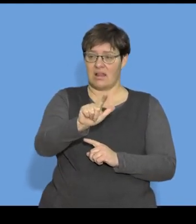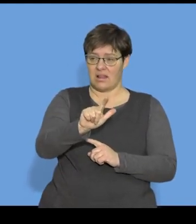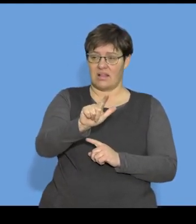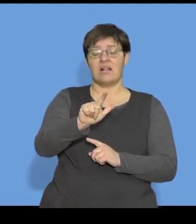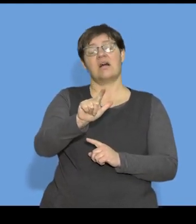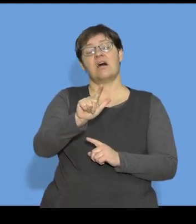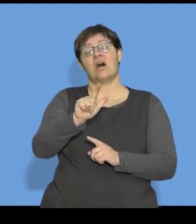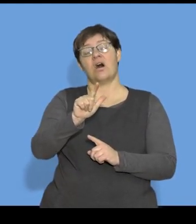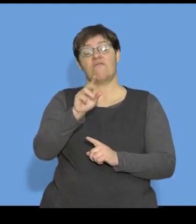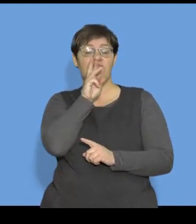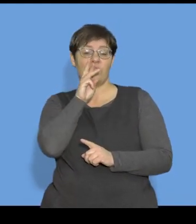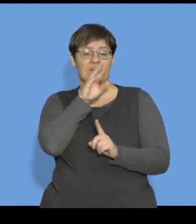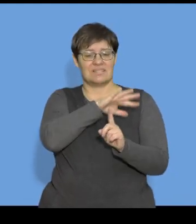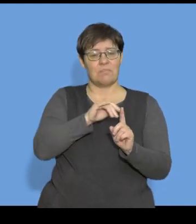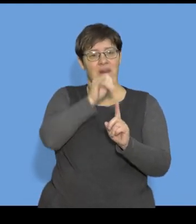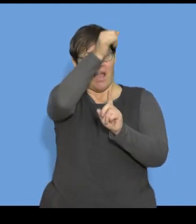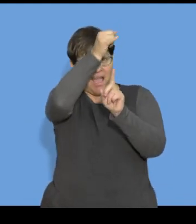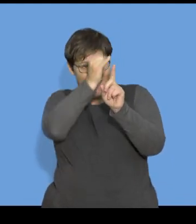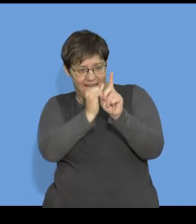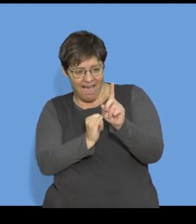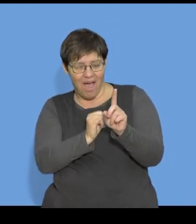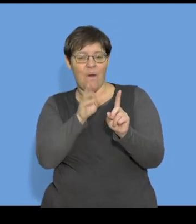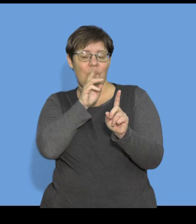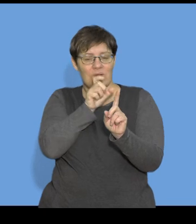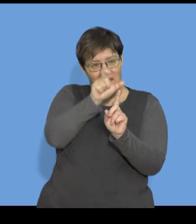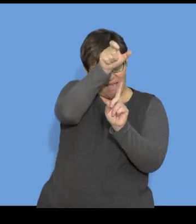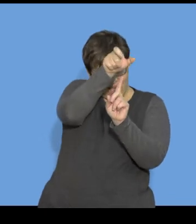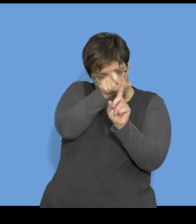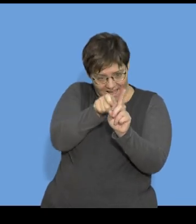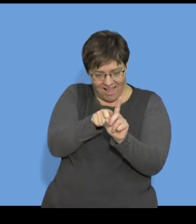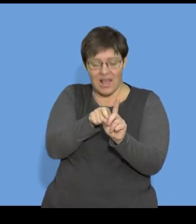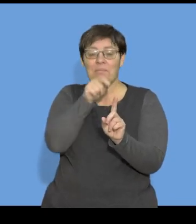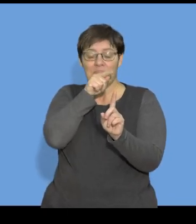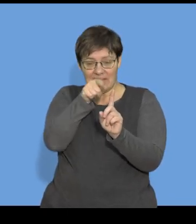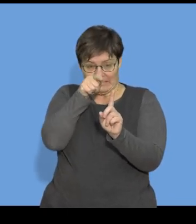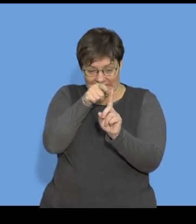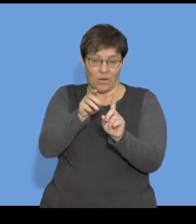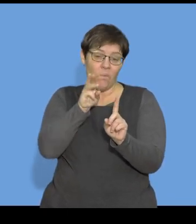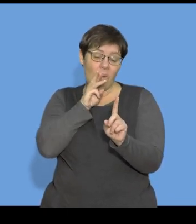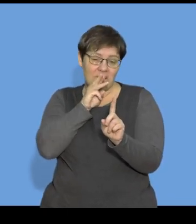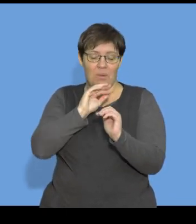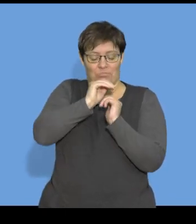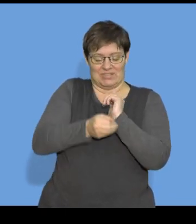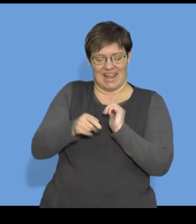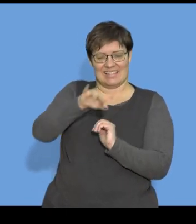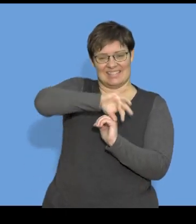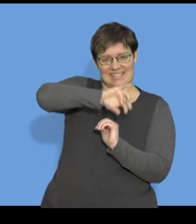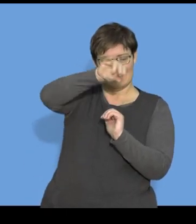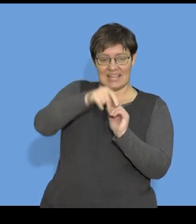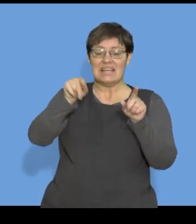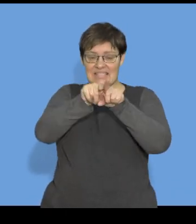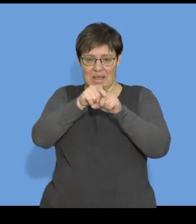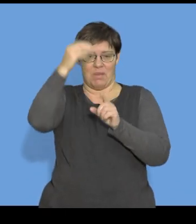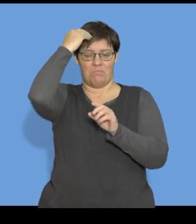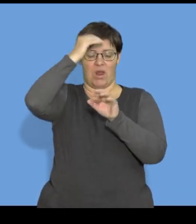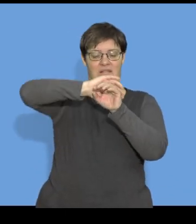the spinal cord that we're talking to. And it also protects the spinal cord and the brain,